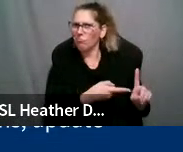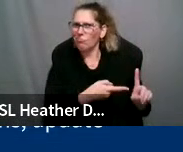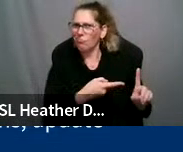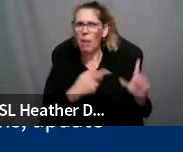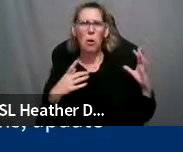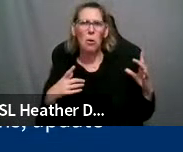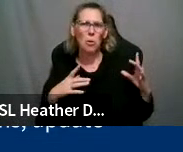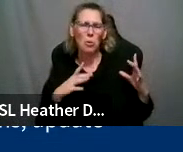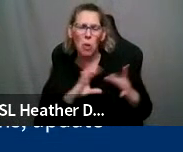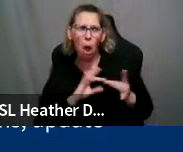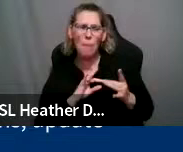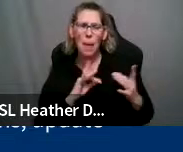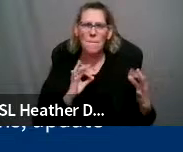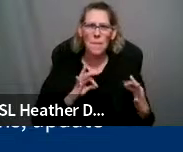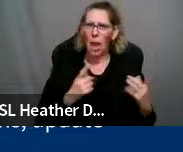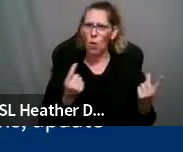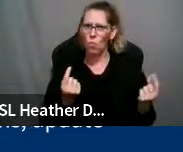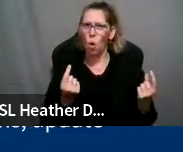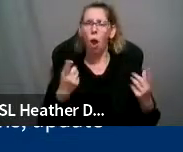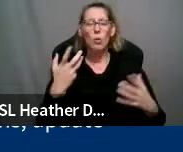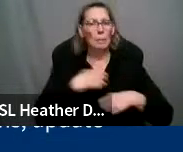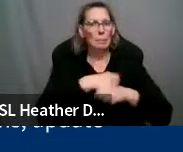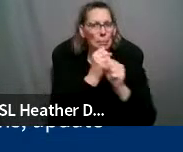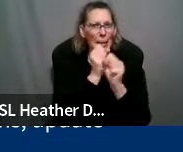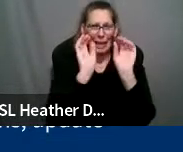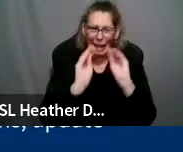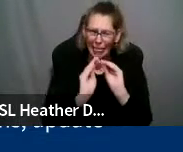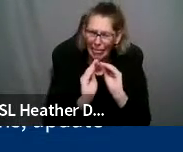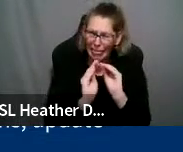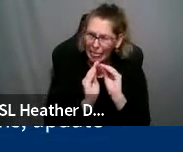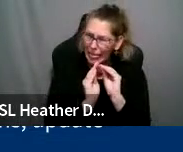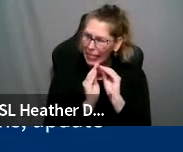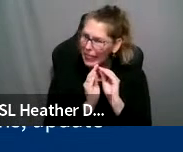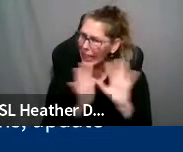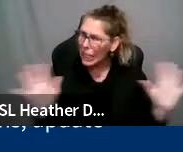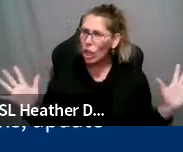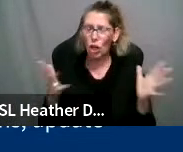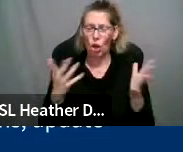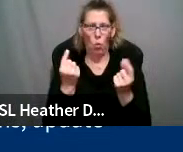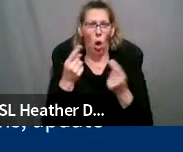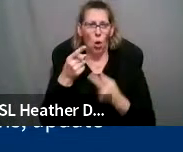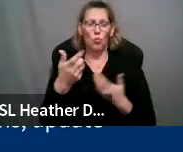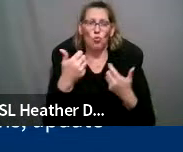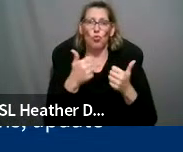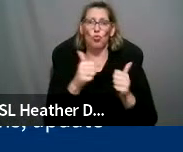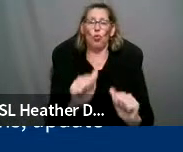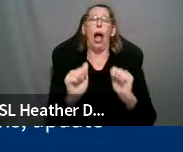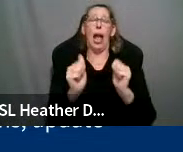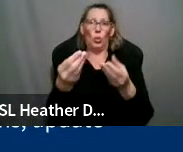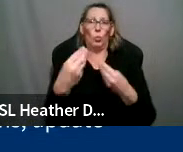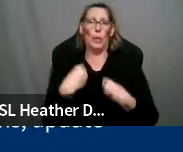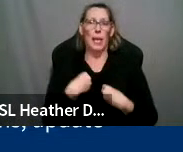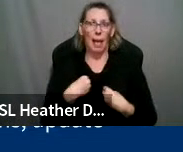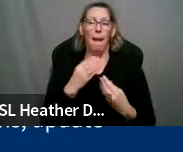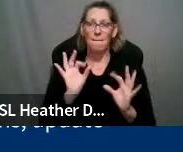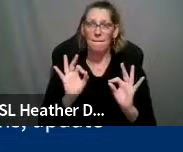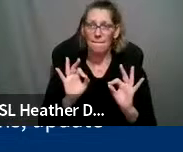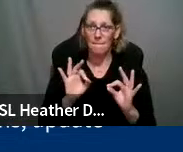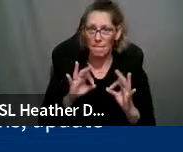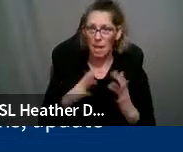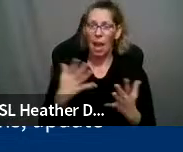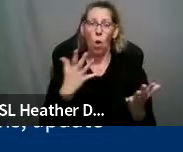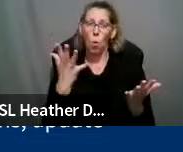feedback? So really, please make it very clear to us what feedback you're trying to provide and where we need to